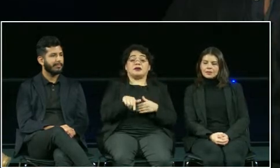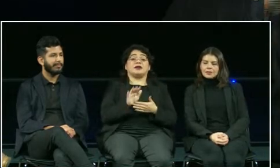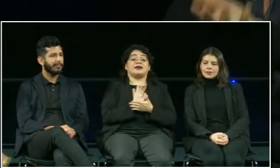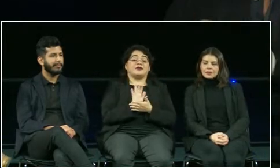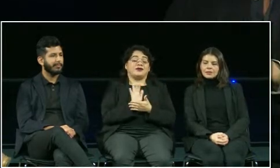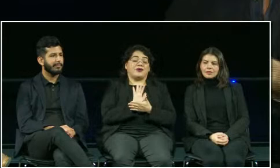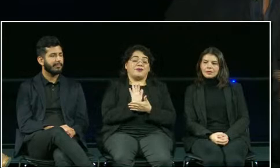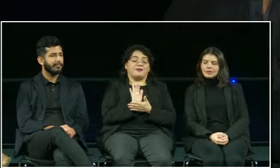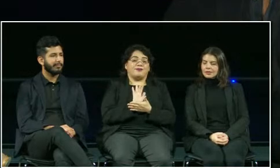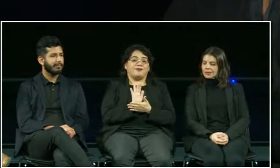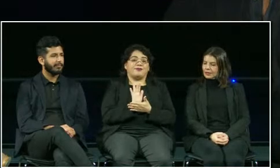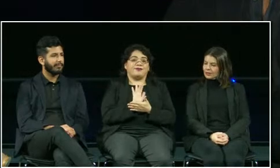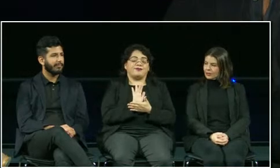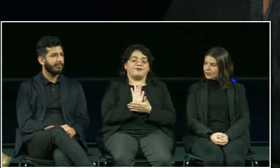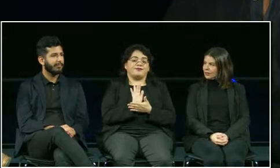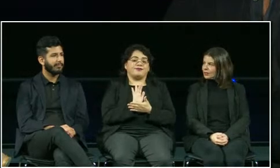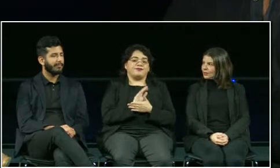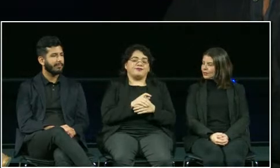know, about